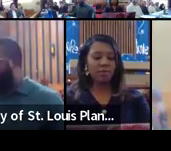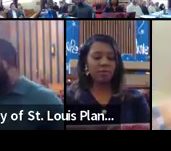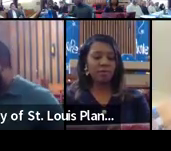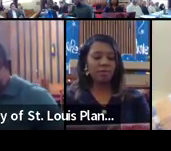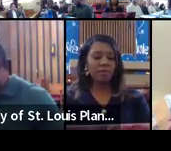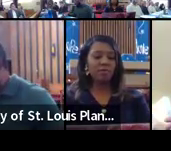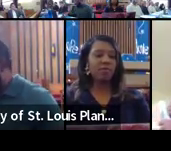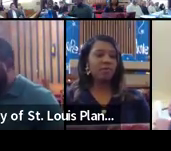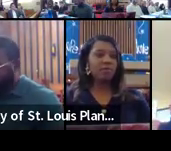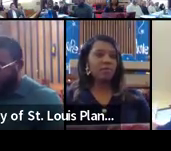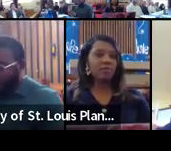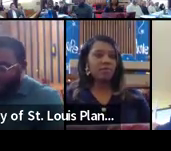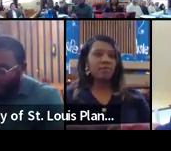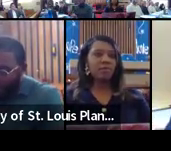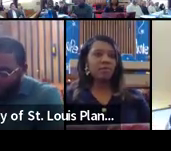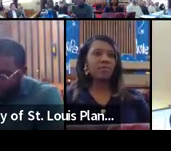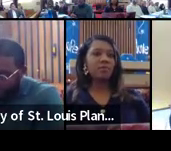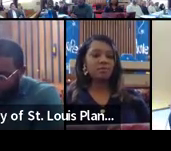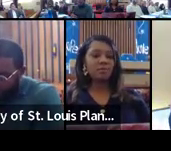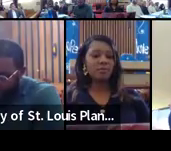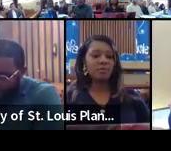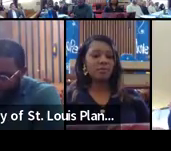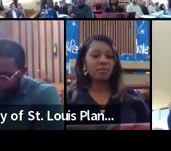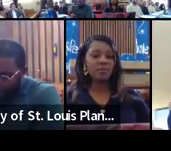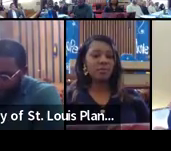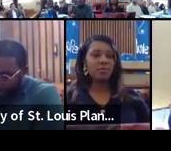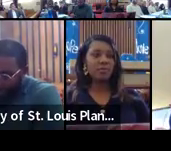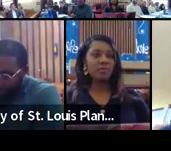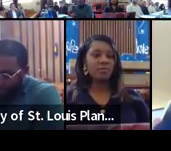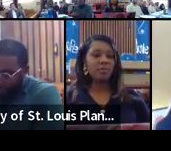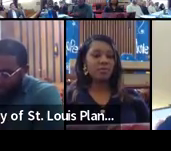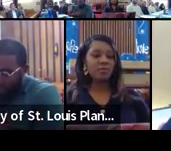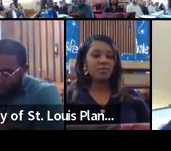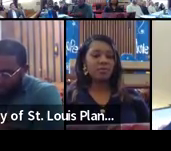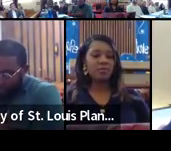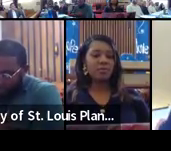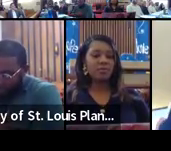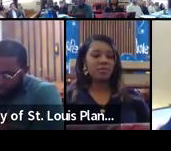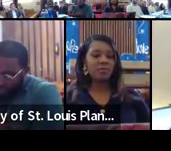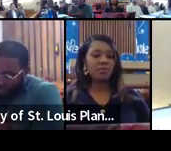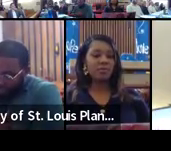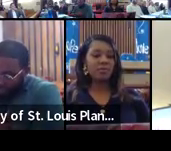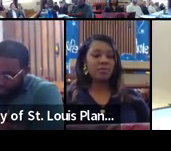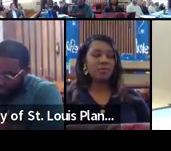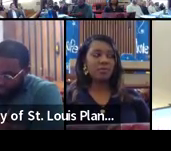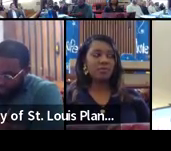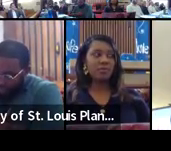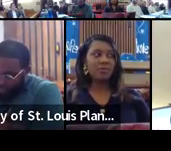to go to that place. So different strategies there like that. Next.